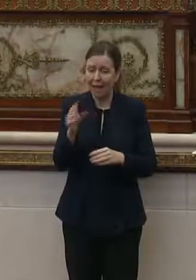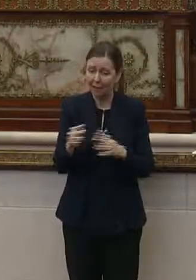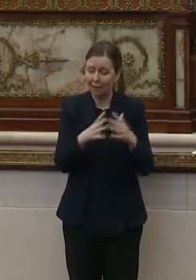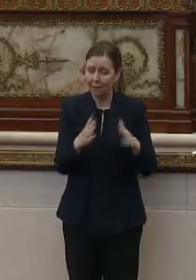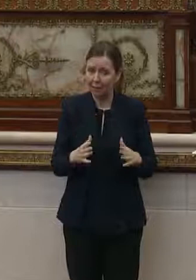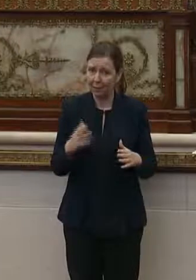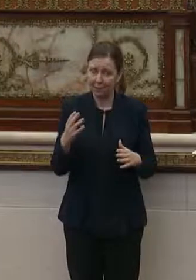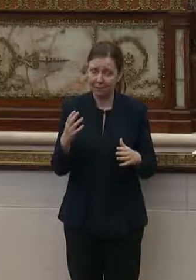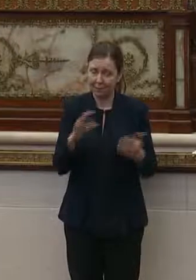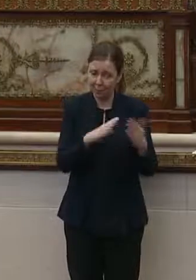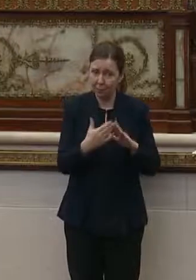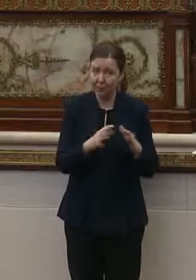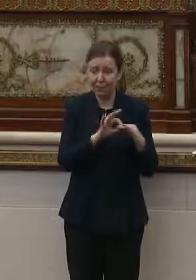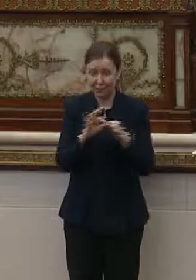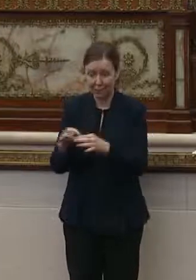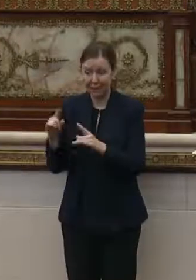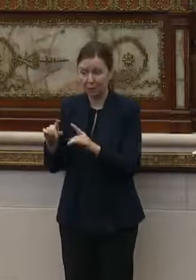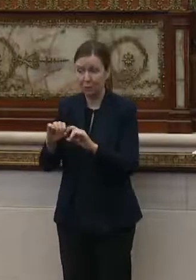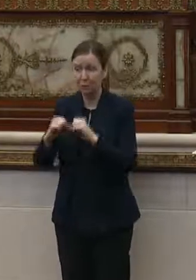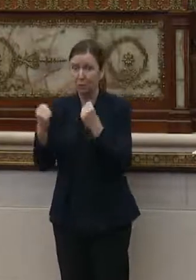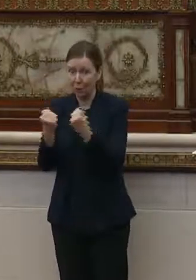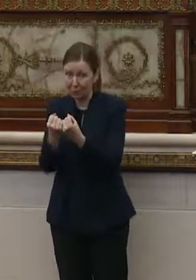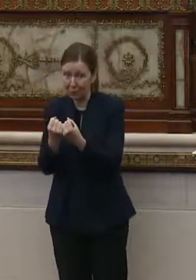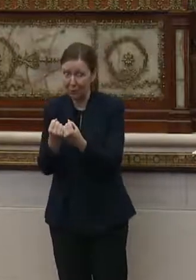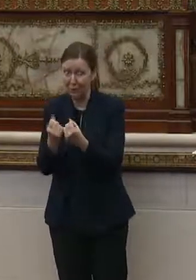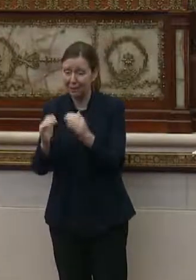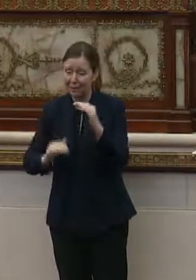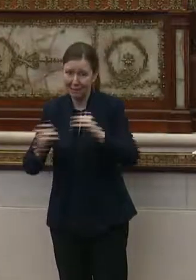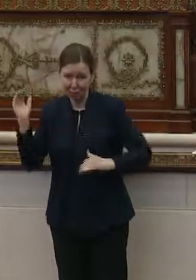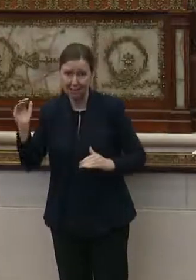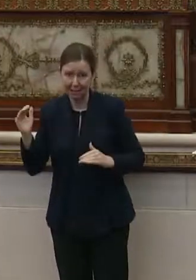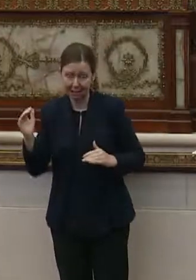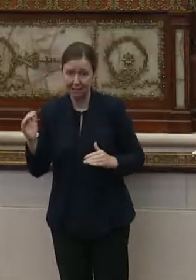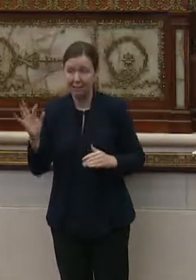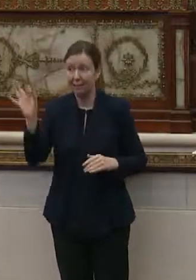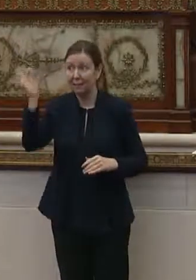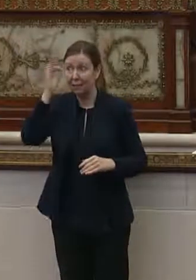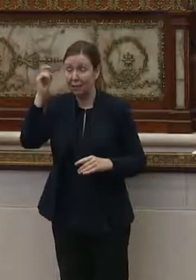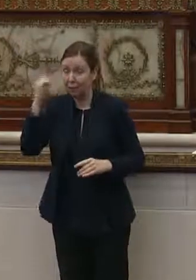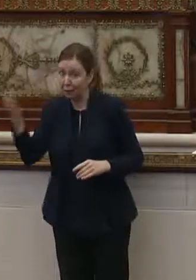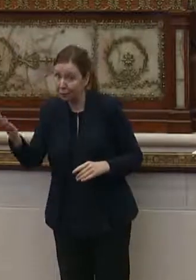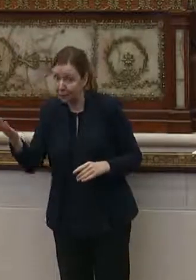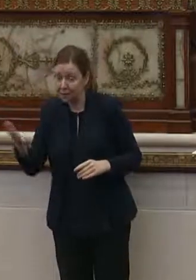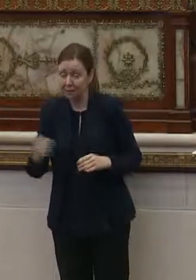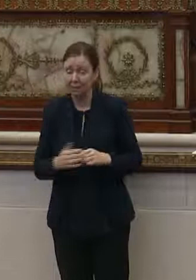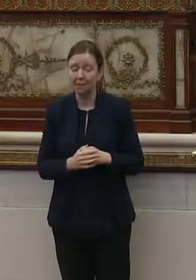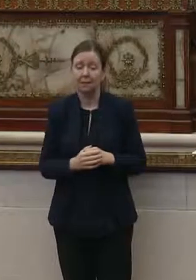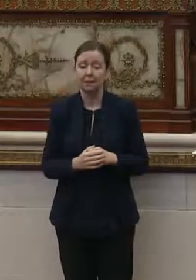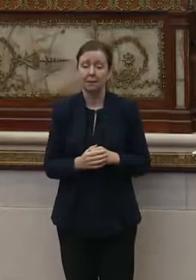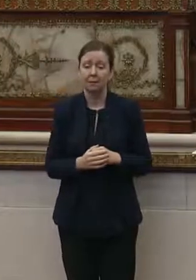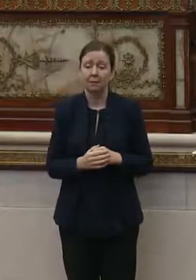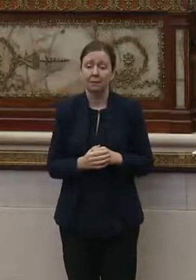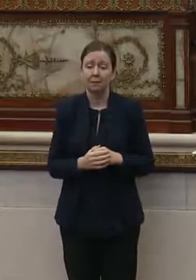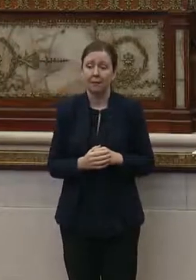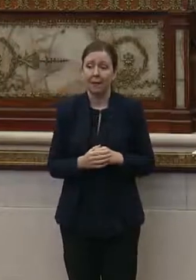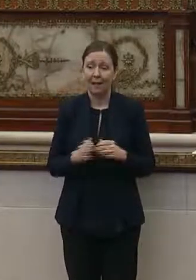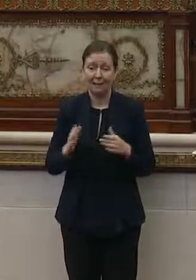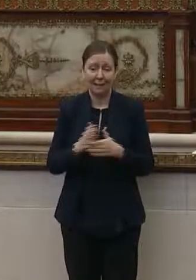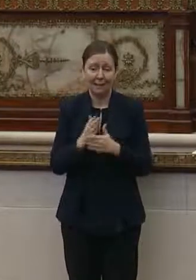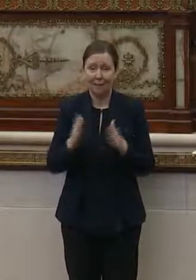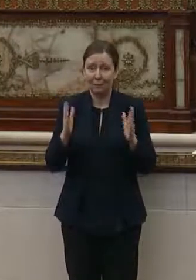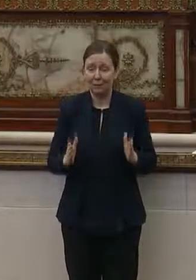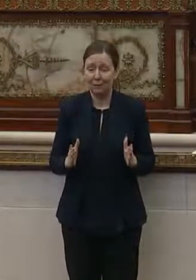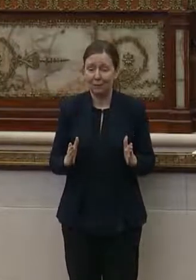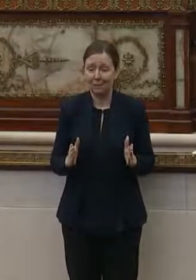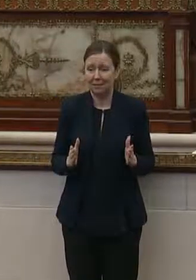relates to social injustice, as it relates to the federal government. And the average person